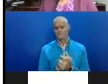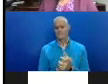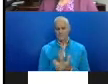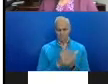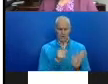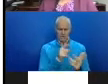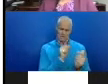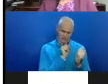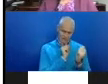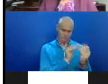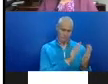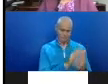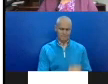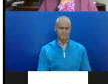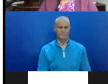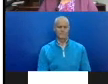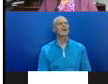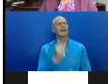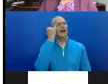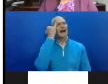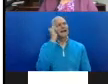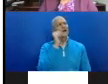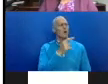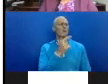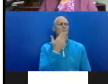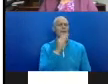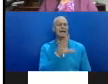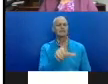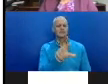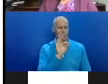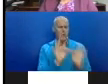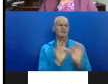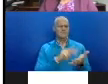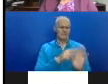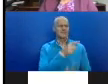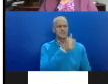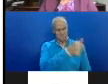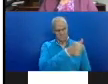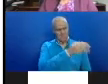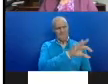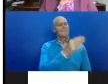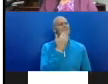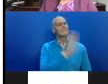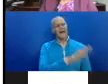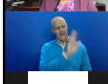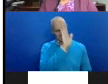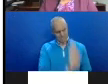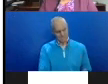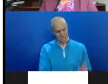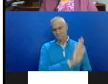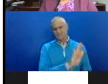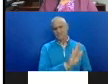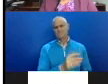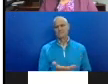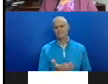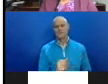to attend to. Or this idea that they've made bad choices means they are bad, as opposed to making bad choices. Or also